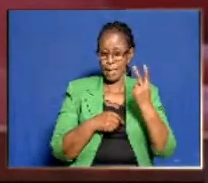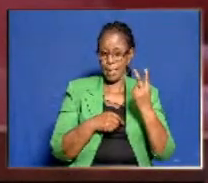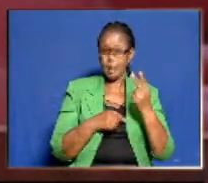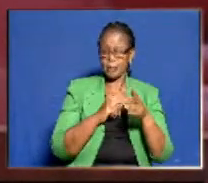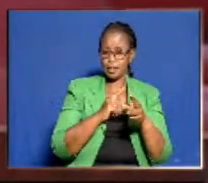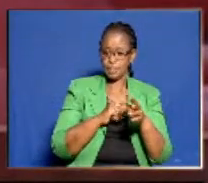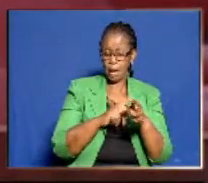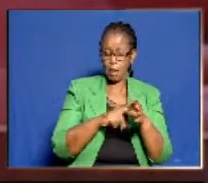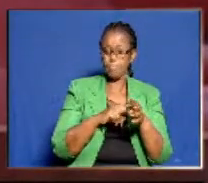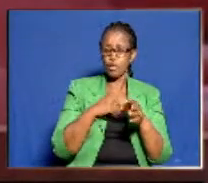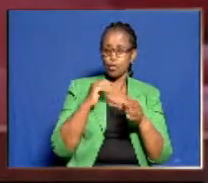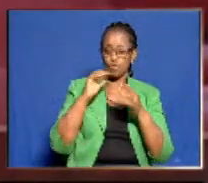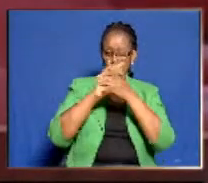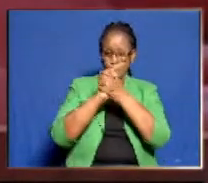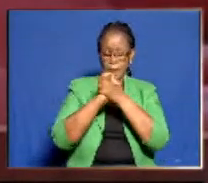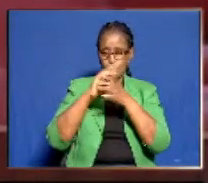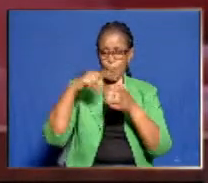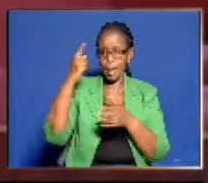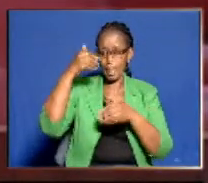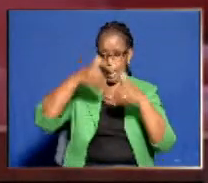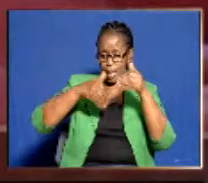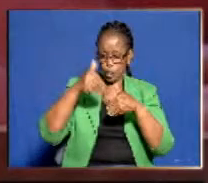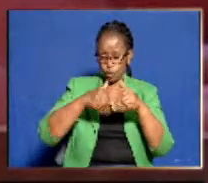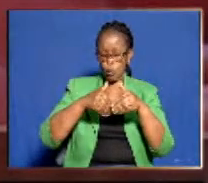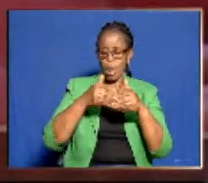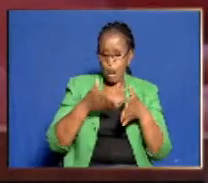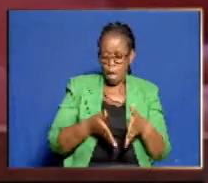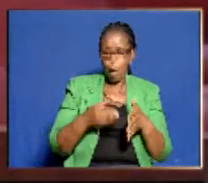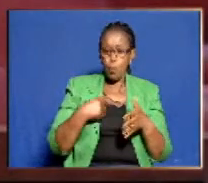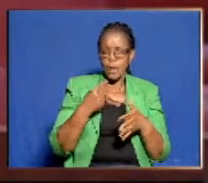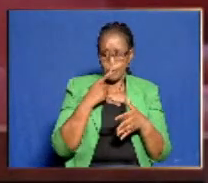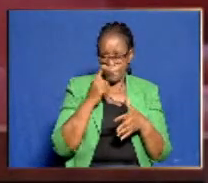to what we experienced in the 1st term. We are alive to the